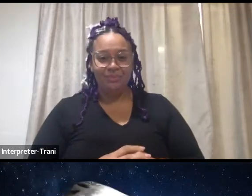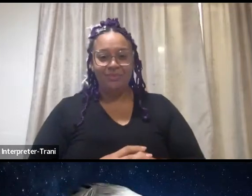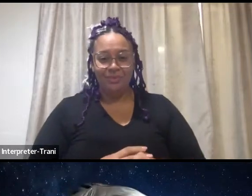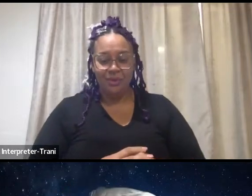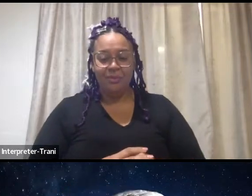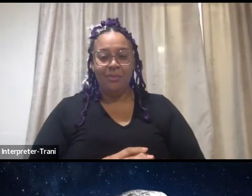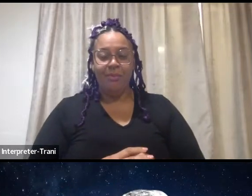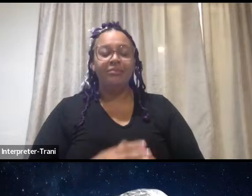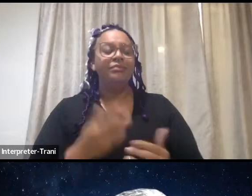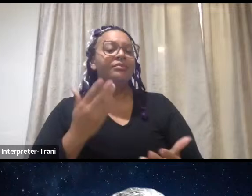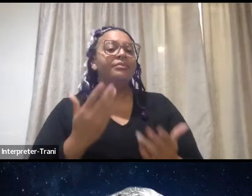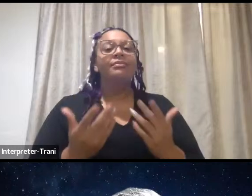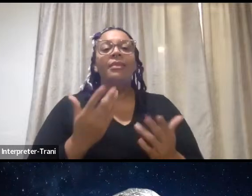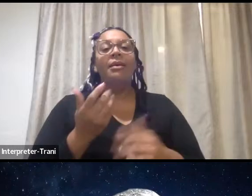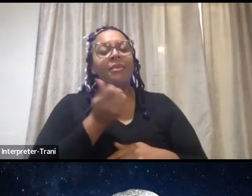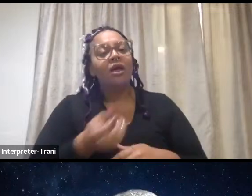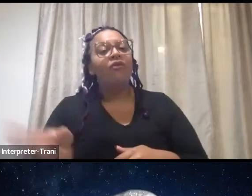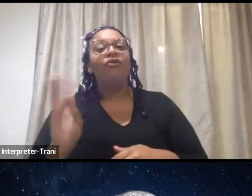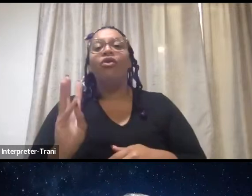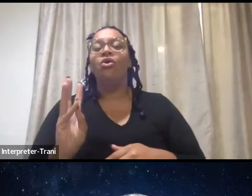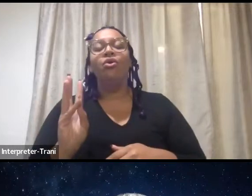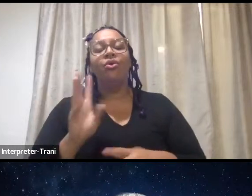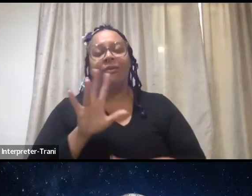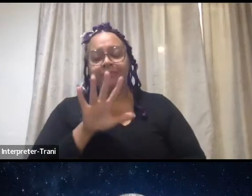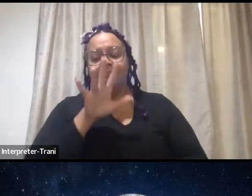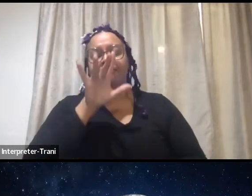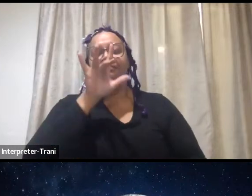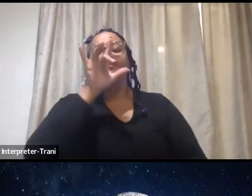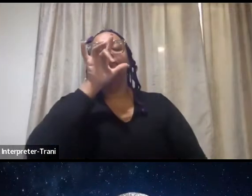Maybe just take a couple rounds of breath